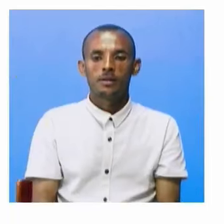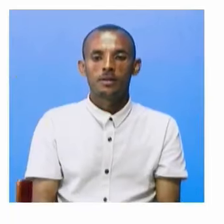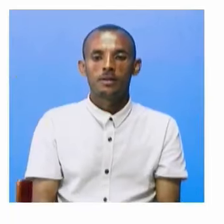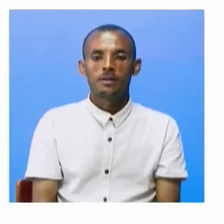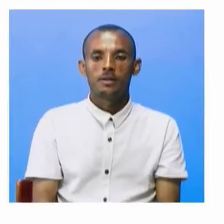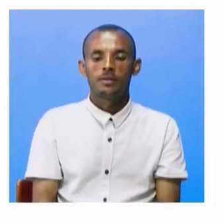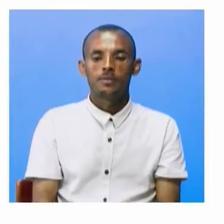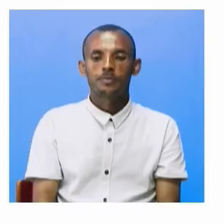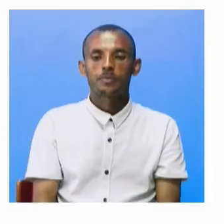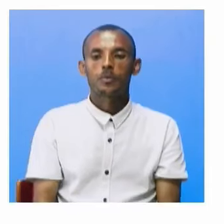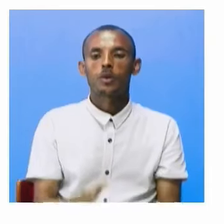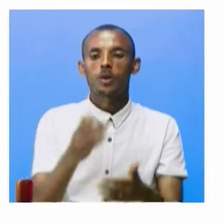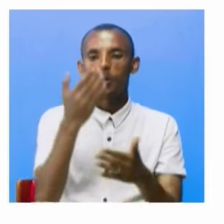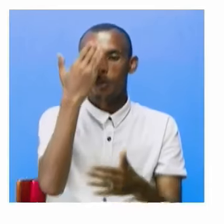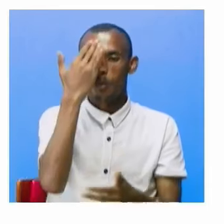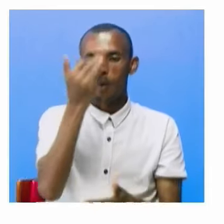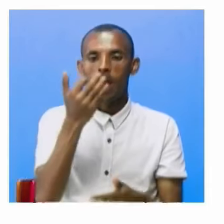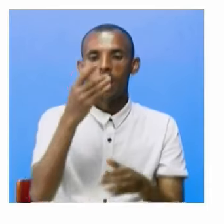early?